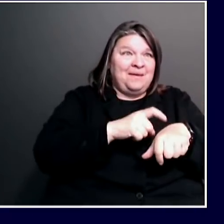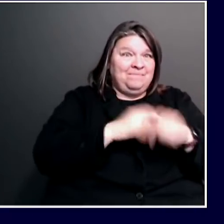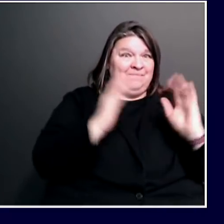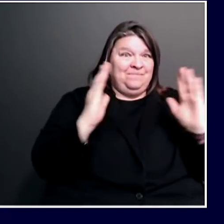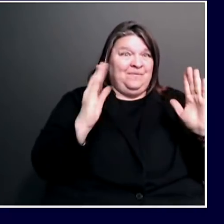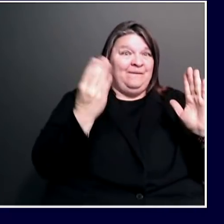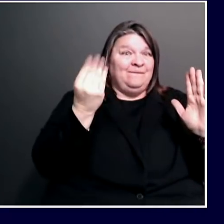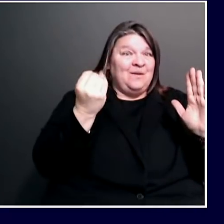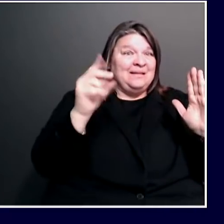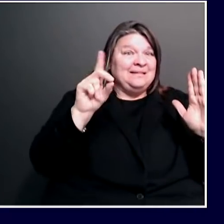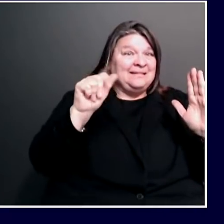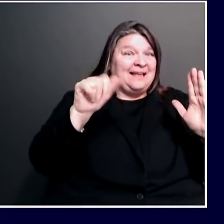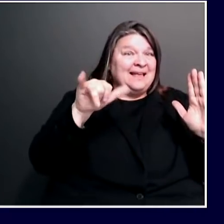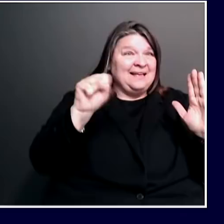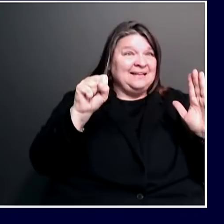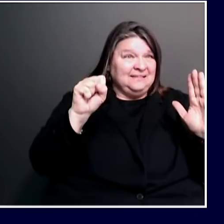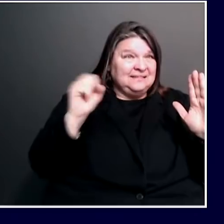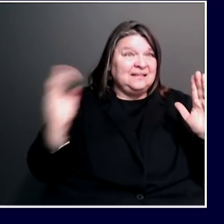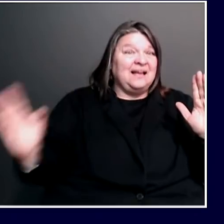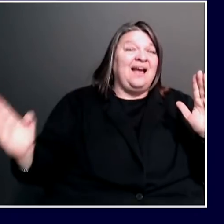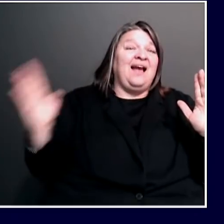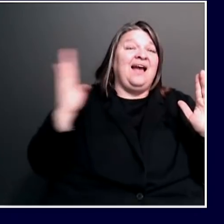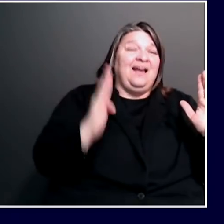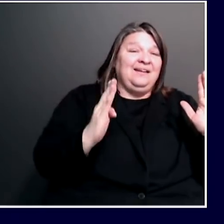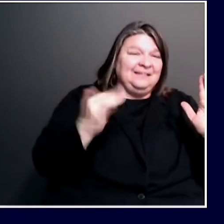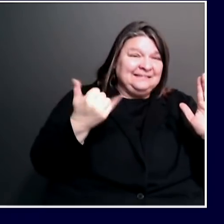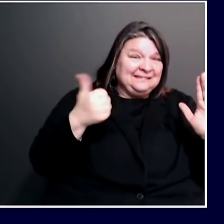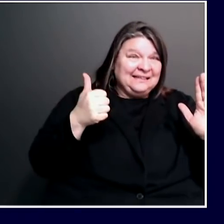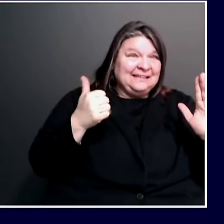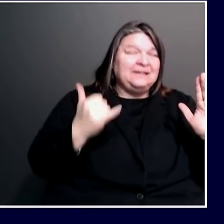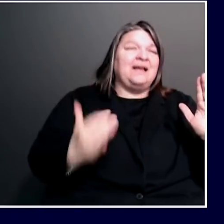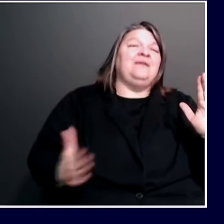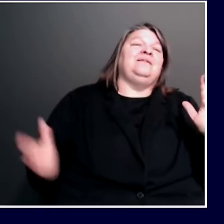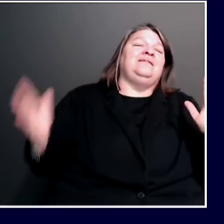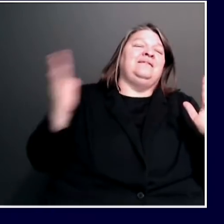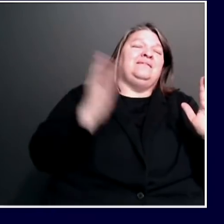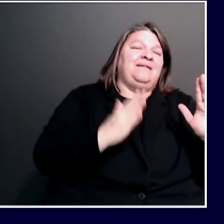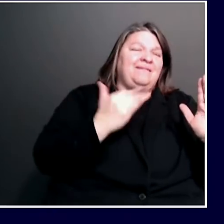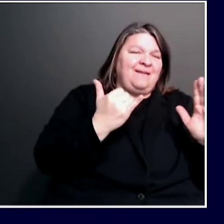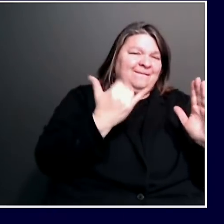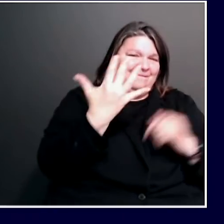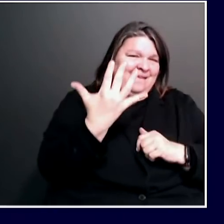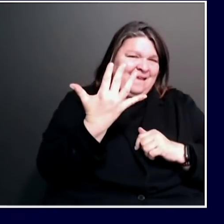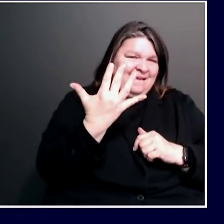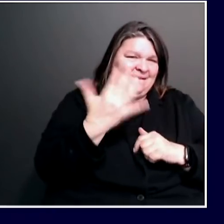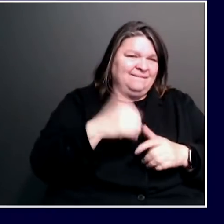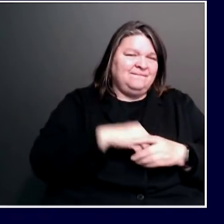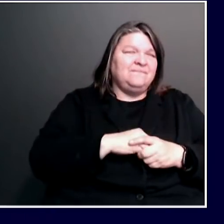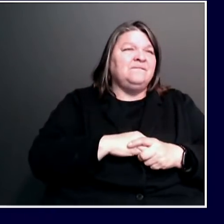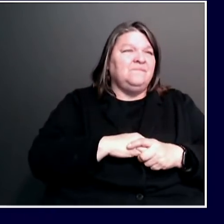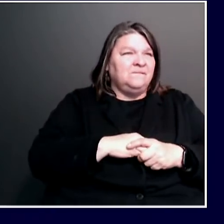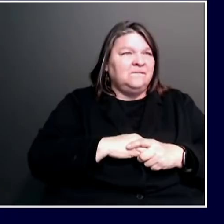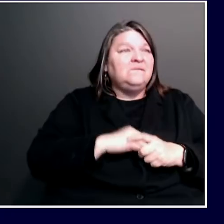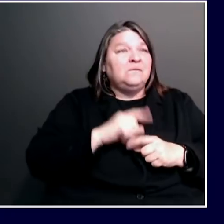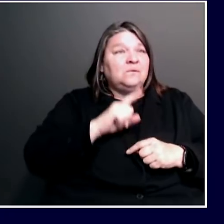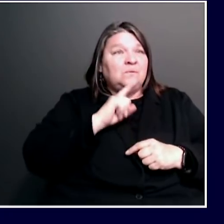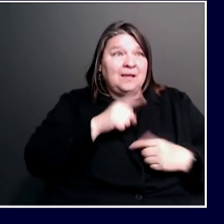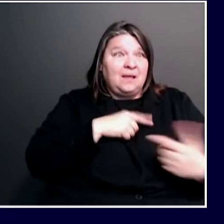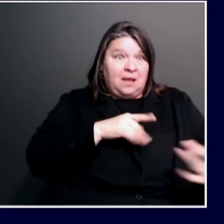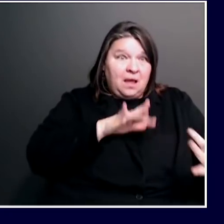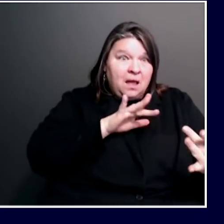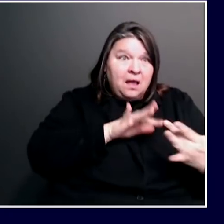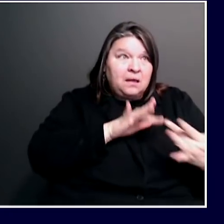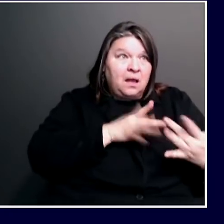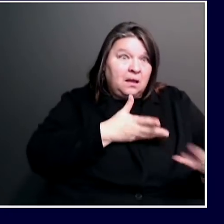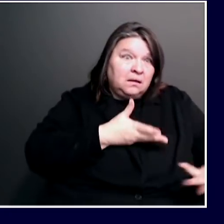then 10 days. The bottom line here is that contact tracing is a race. It's a race